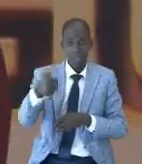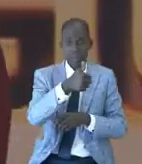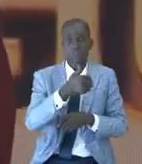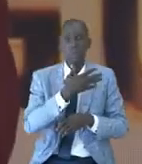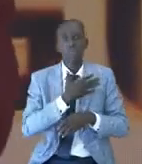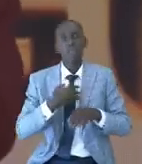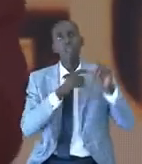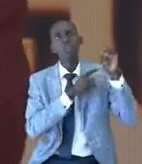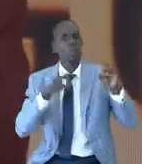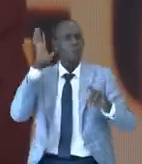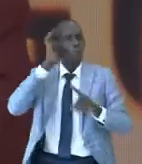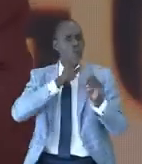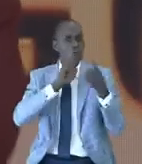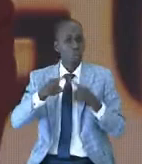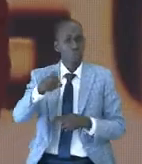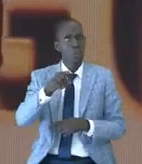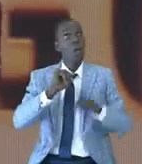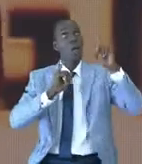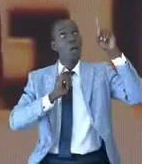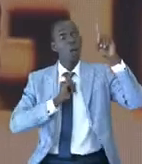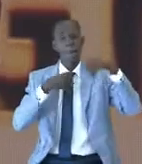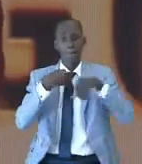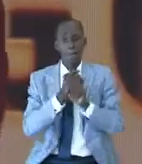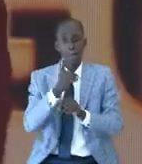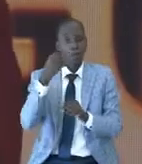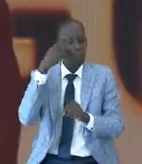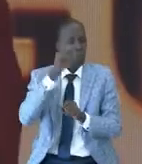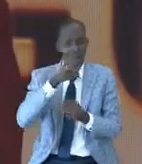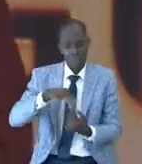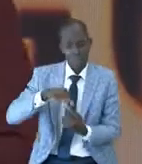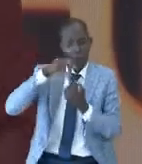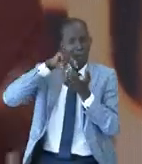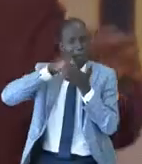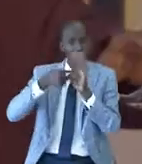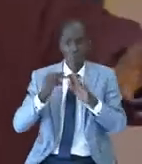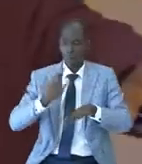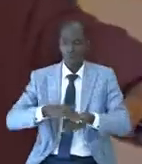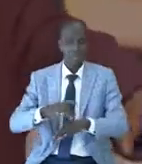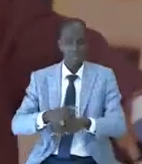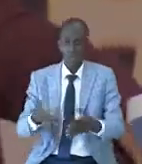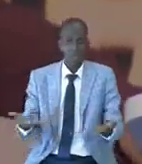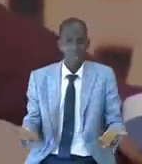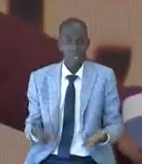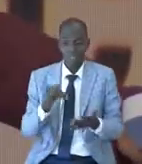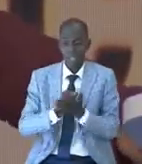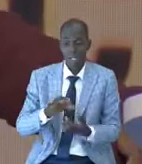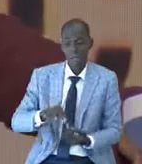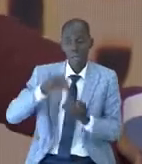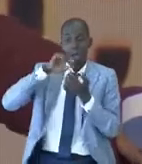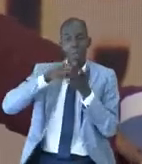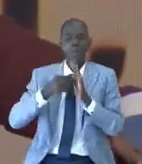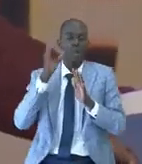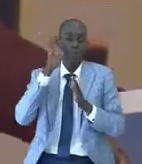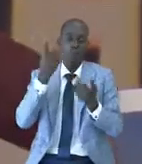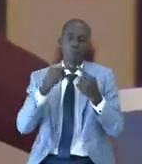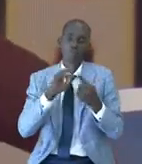you, I made you for a special purpose here on earth. And that special purpose will be